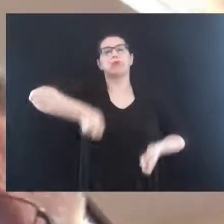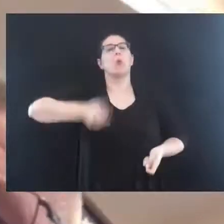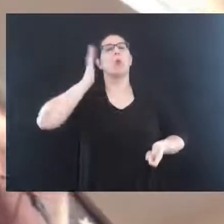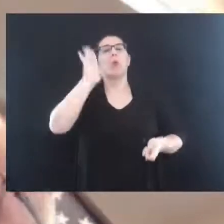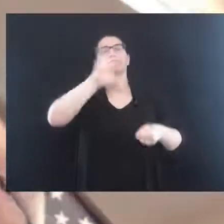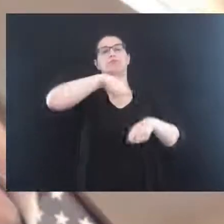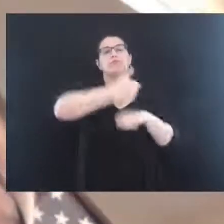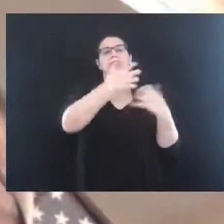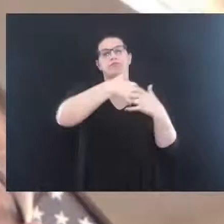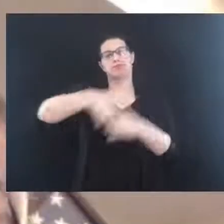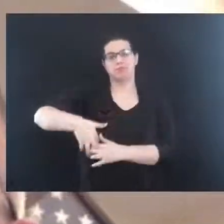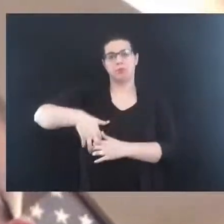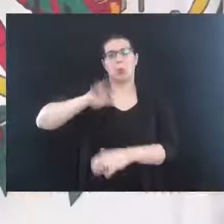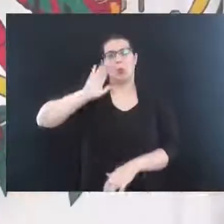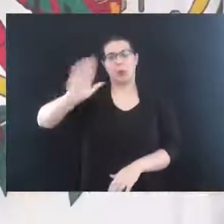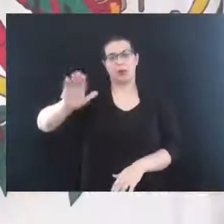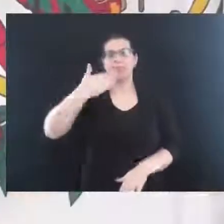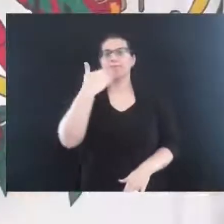you, Governor.